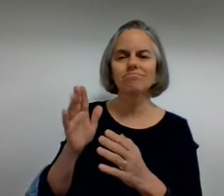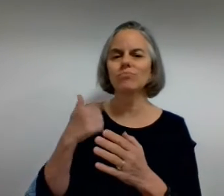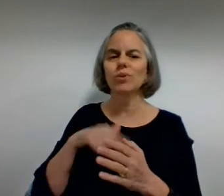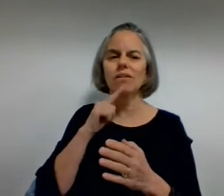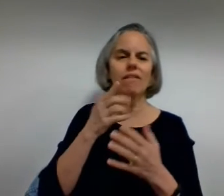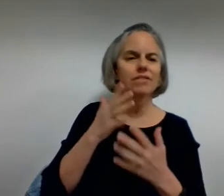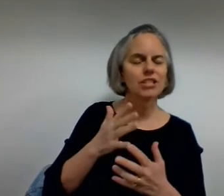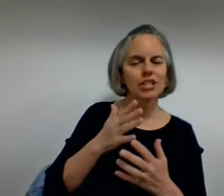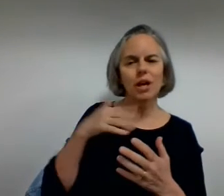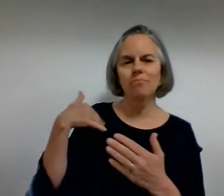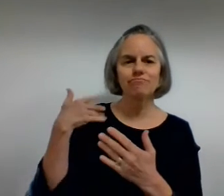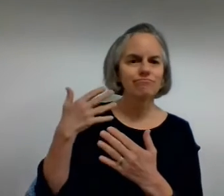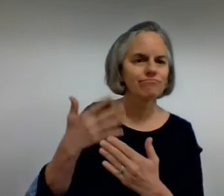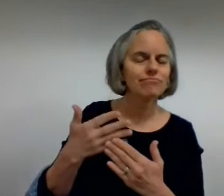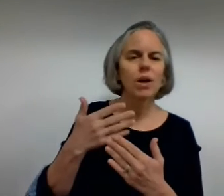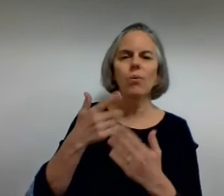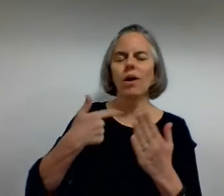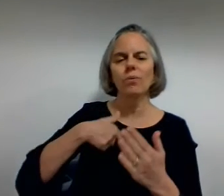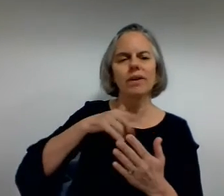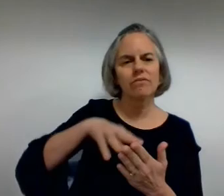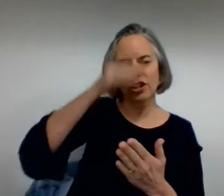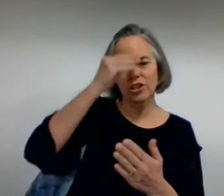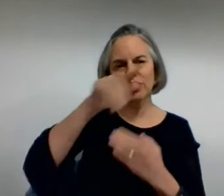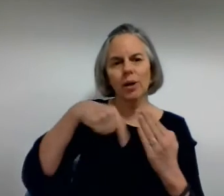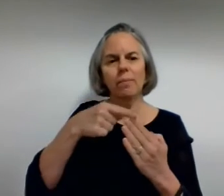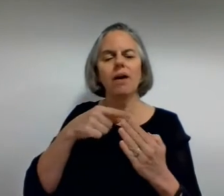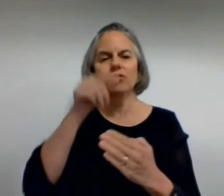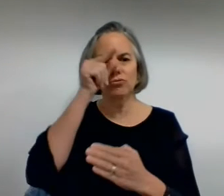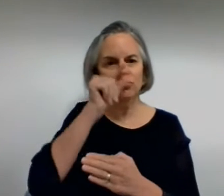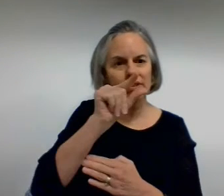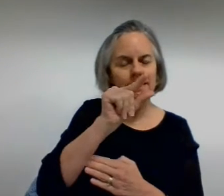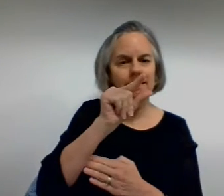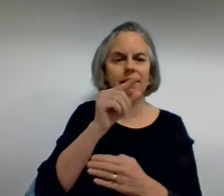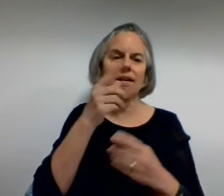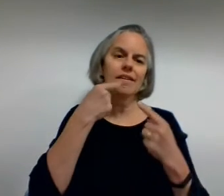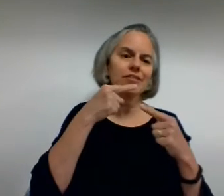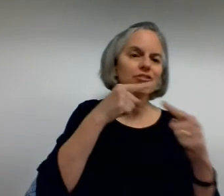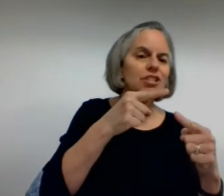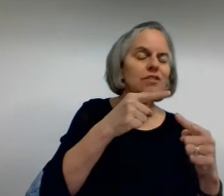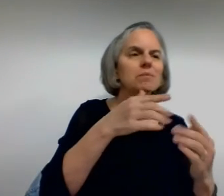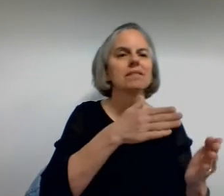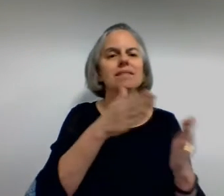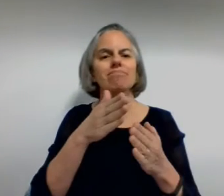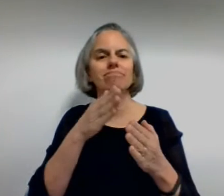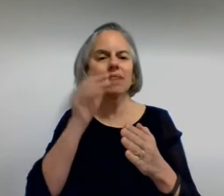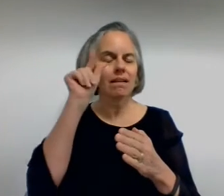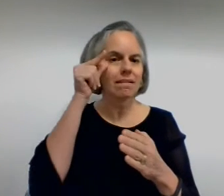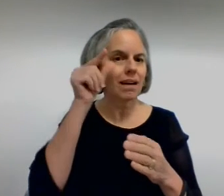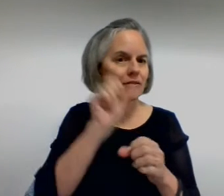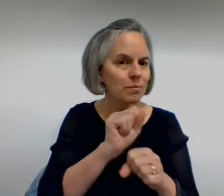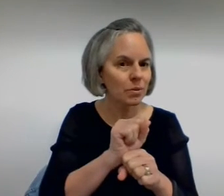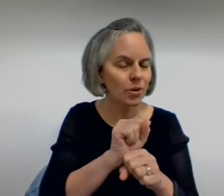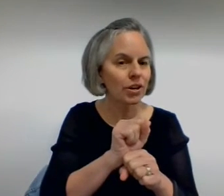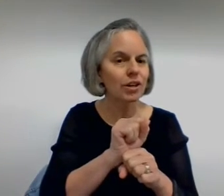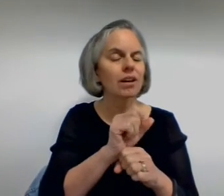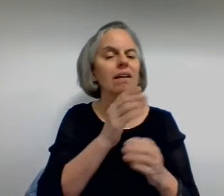all the things that we've learned about Greece. So we'll focus a little bit on achievements. We'll wrap up the government work that we did in BC last week. And